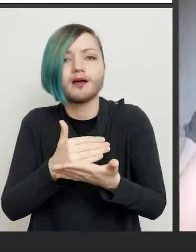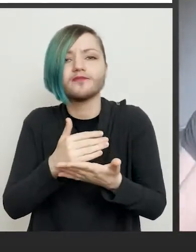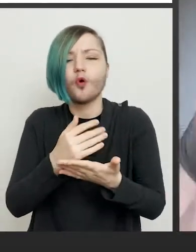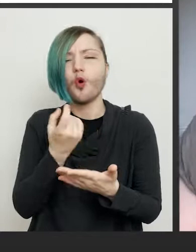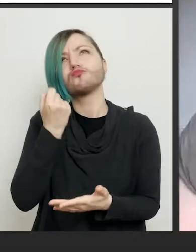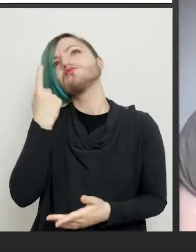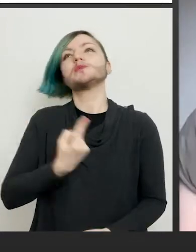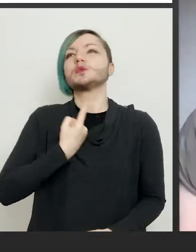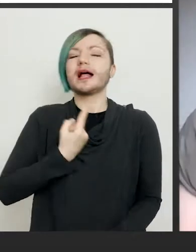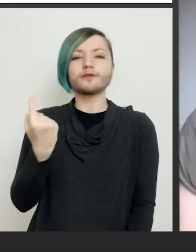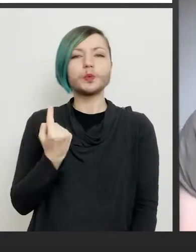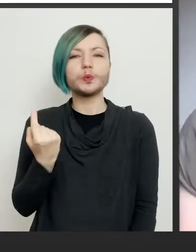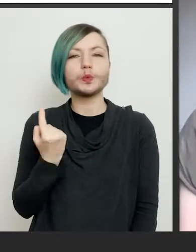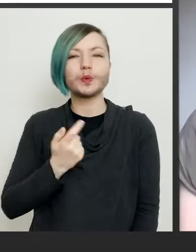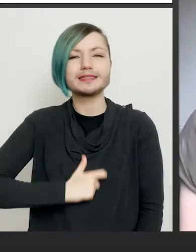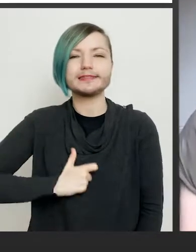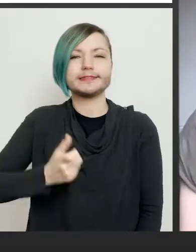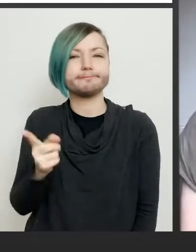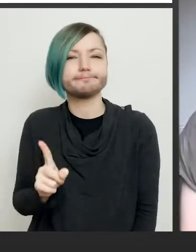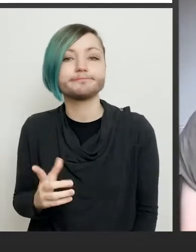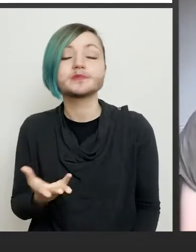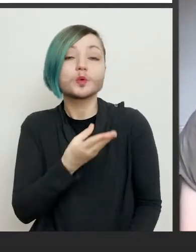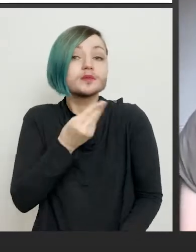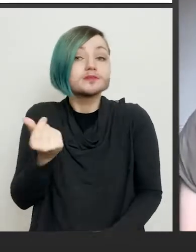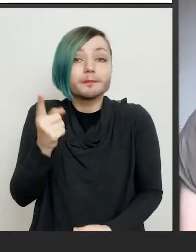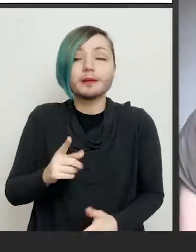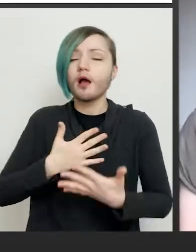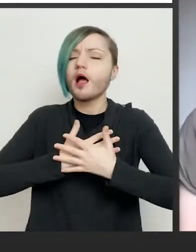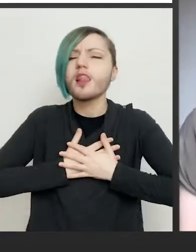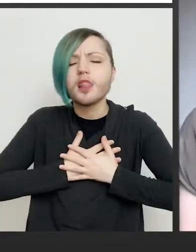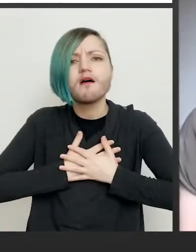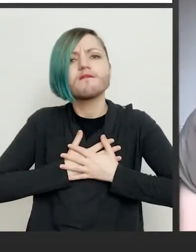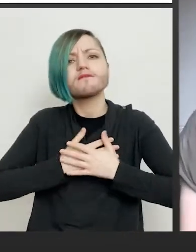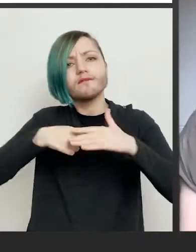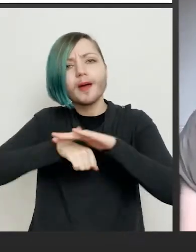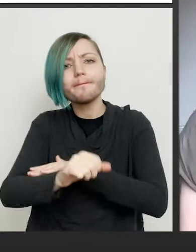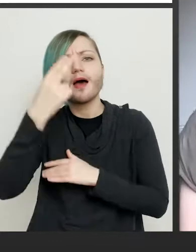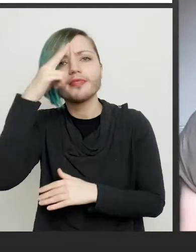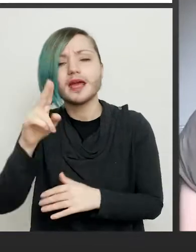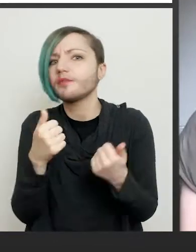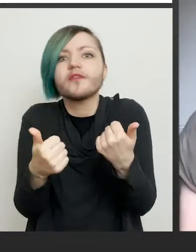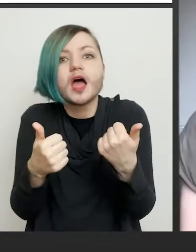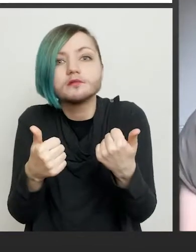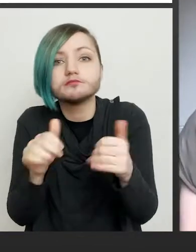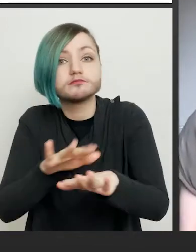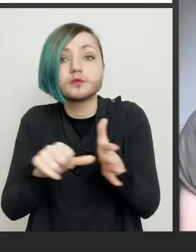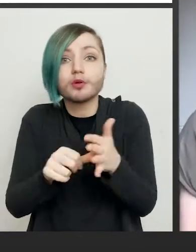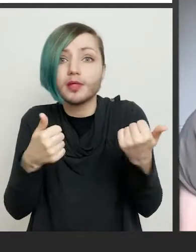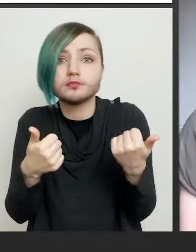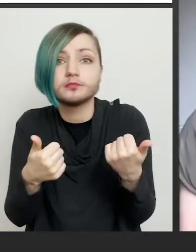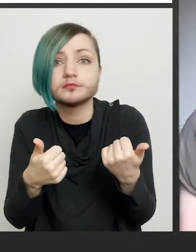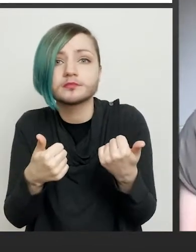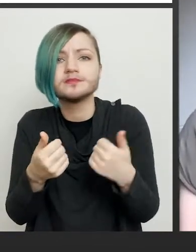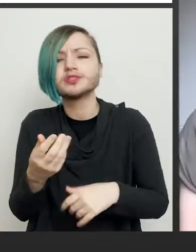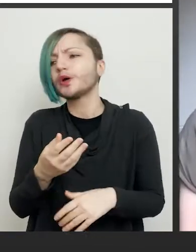establishing yourself and your identity. And of course, some people love and embrace their birth name, and that's completely fine. And I think there's